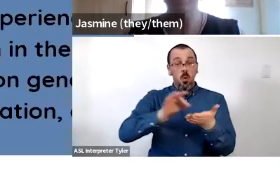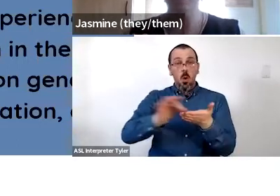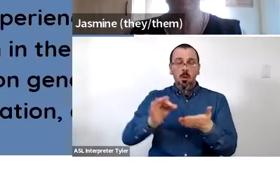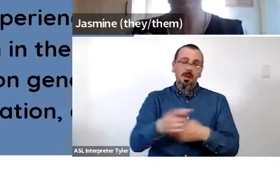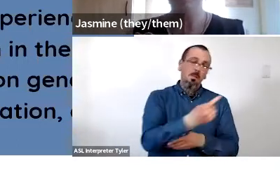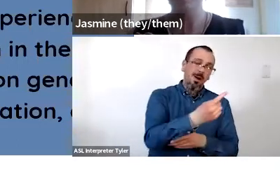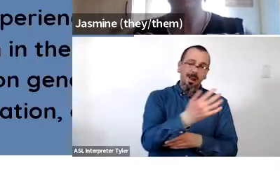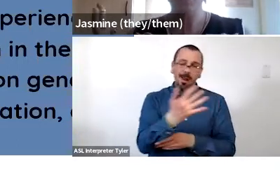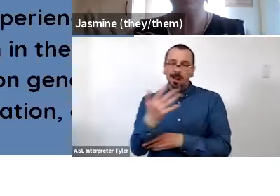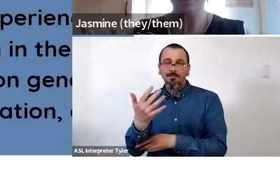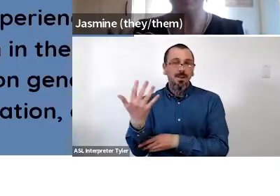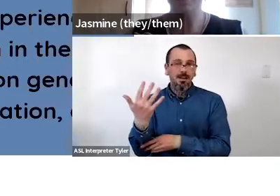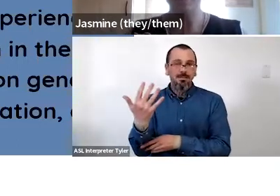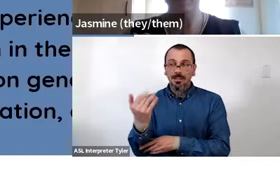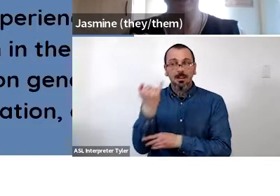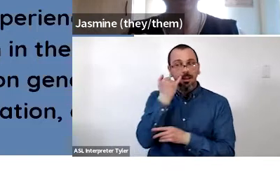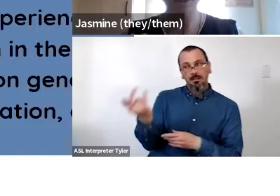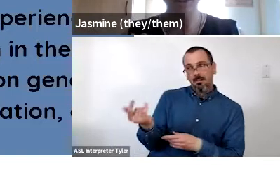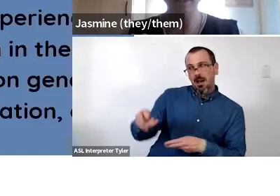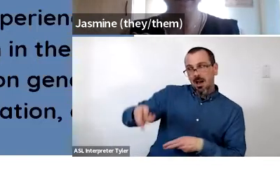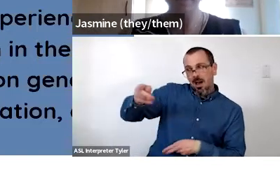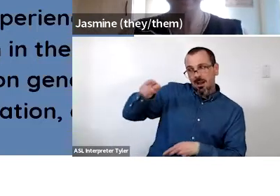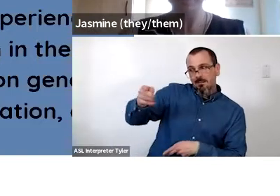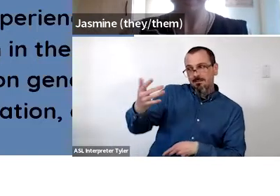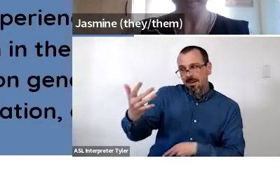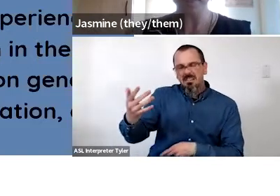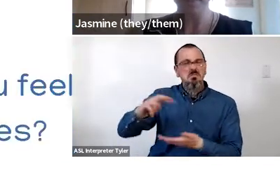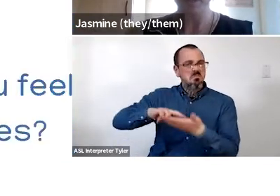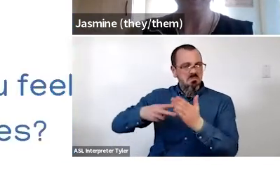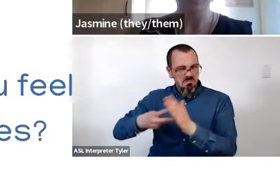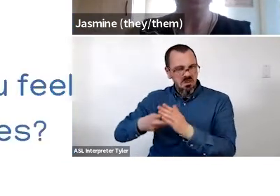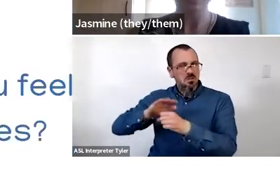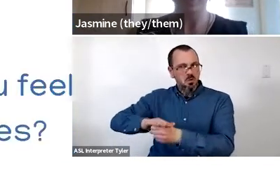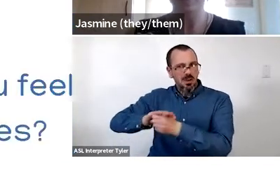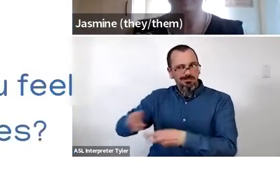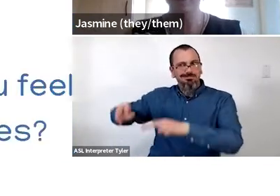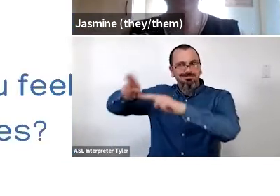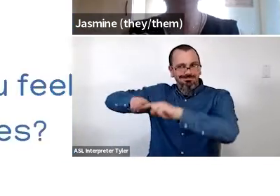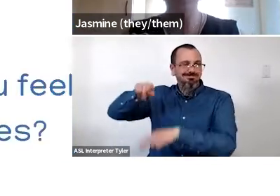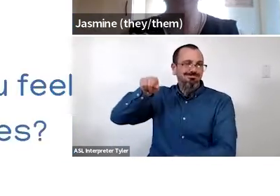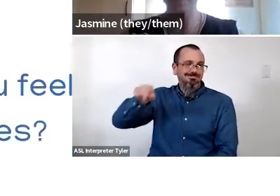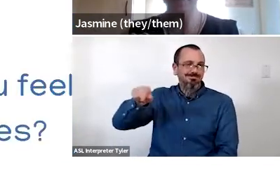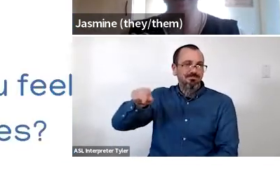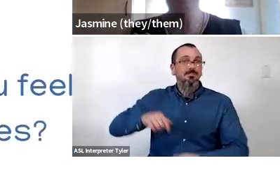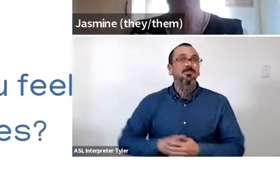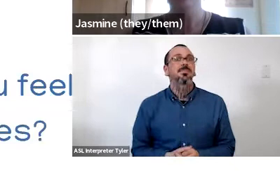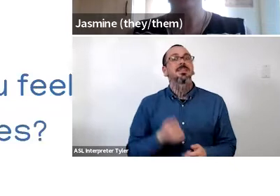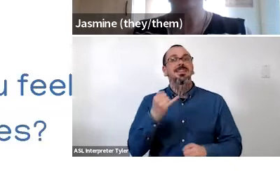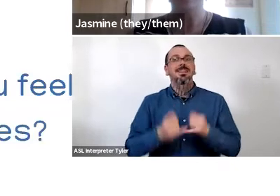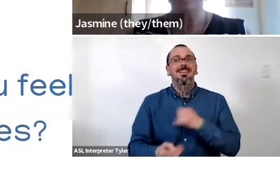these questions, the more minority stress they had experienced. And my final 2 variables were a lot